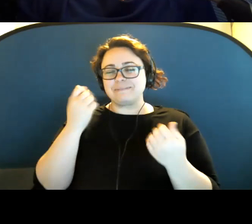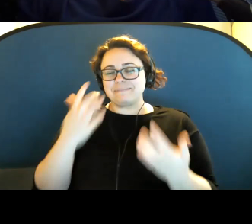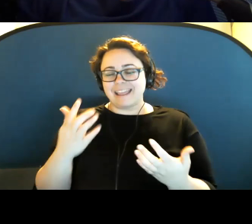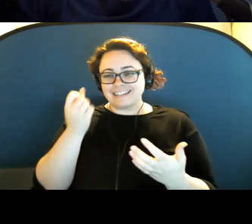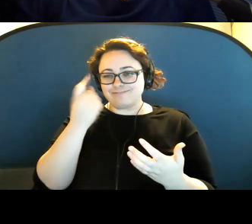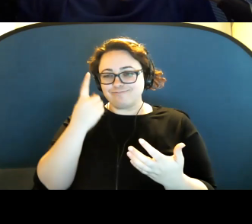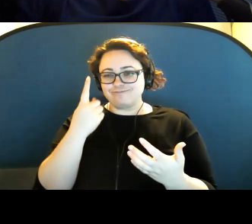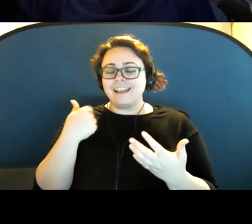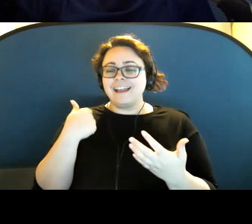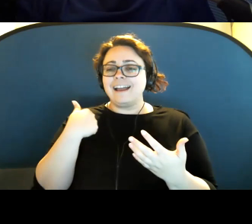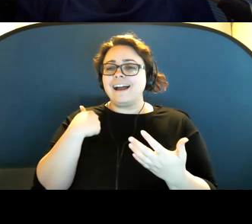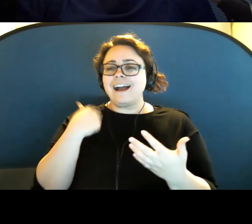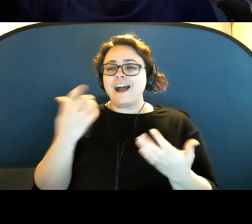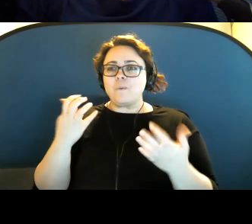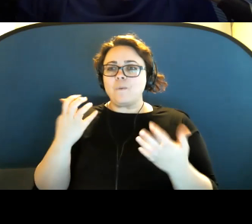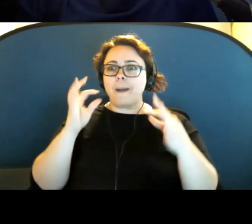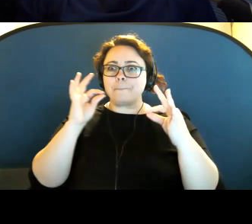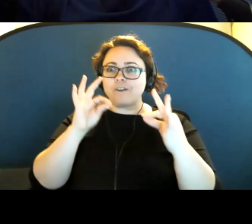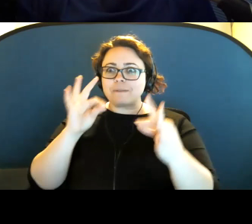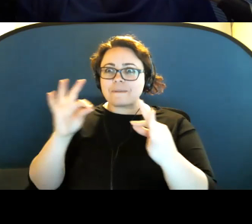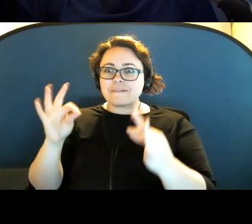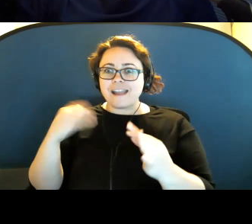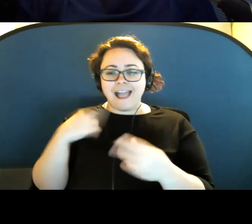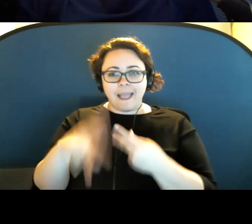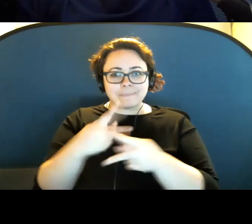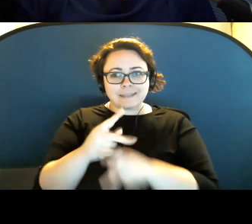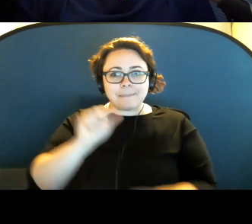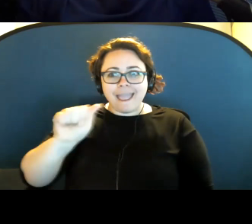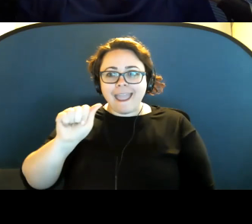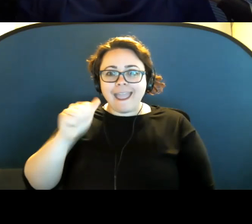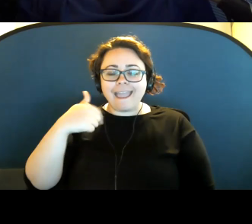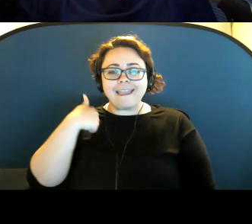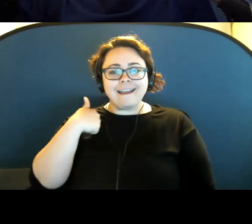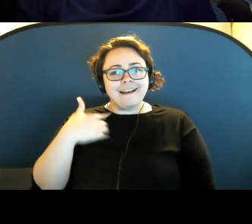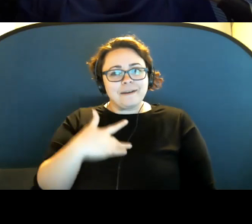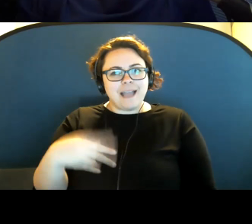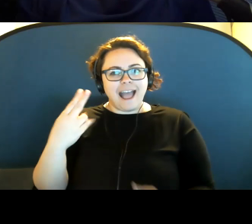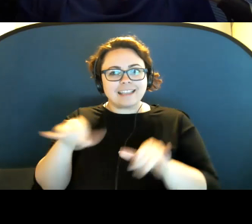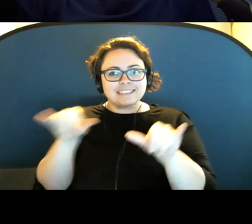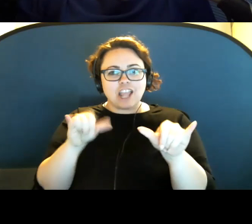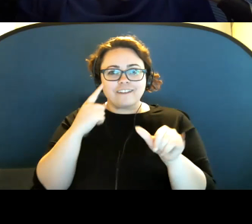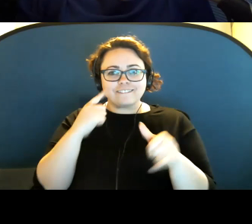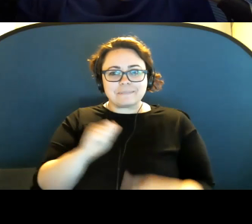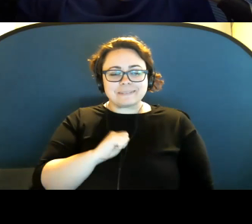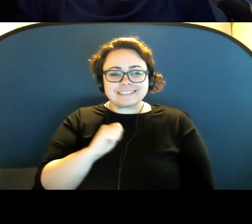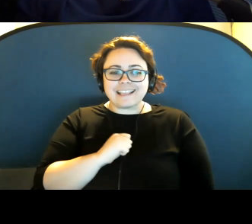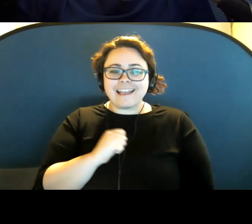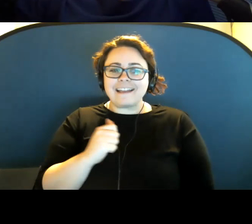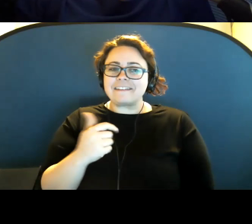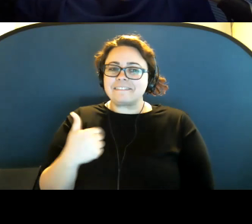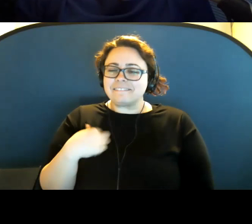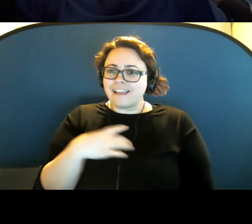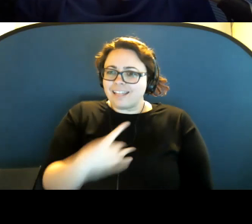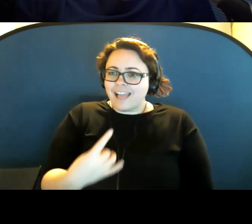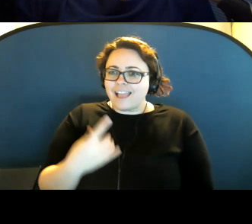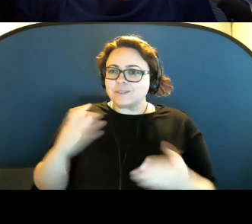a perfectionist. I'm type A. I hold myself to a very high standard, and I like to do good work, and